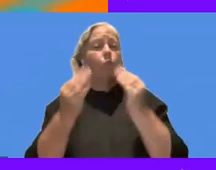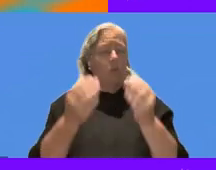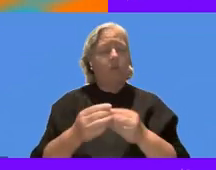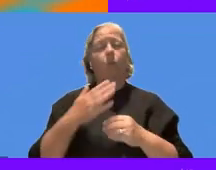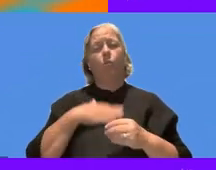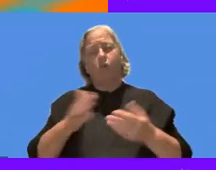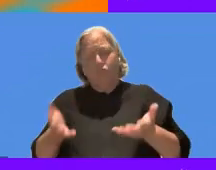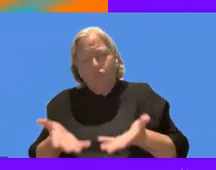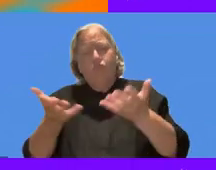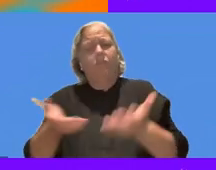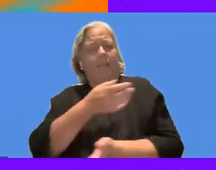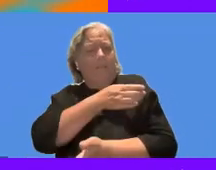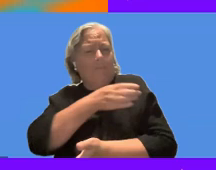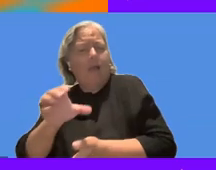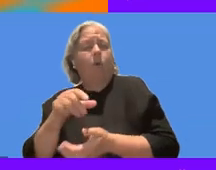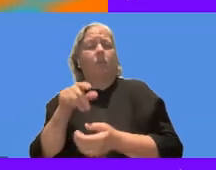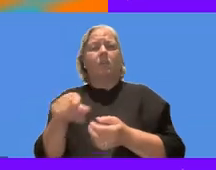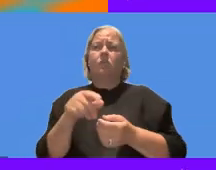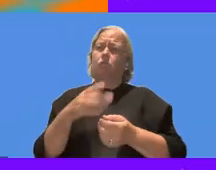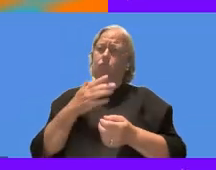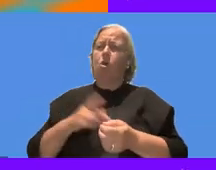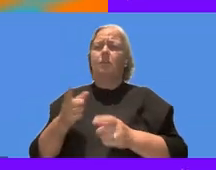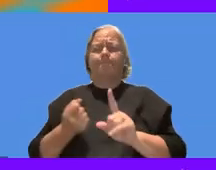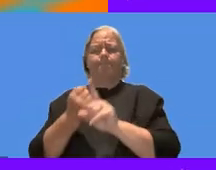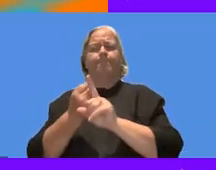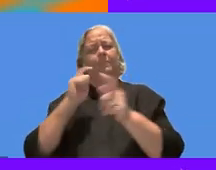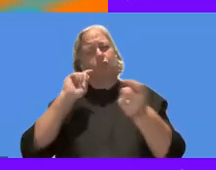the change they want to see.